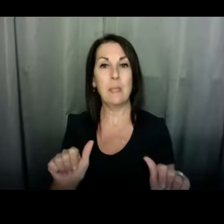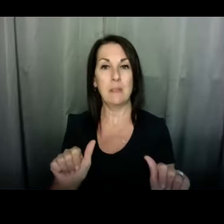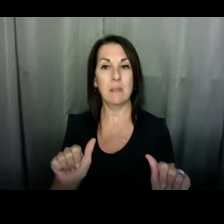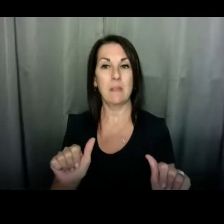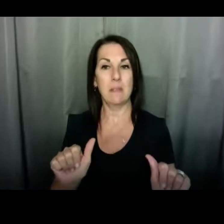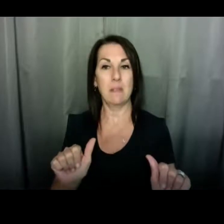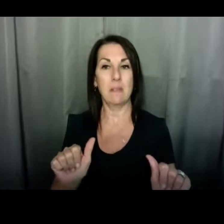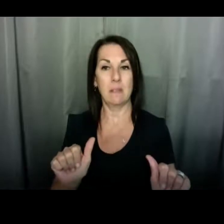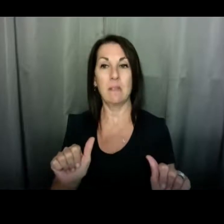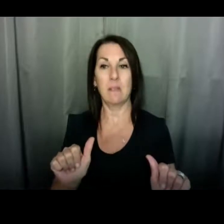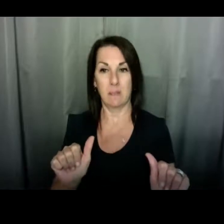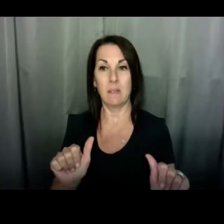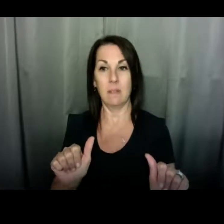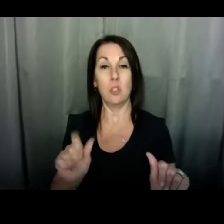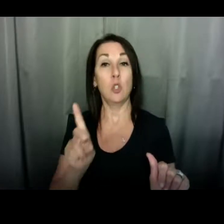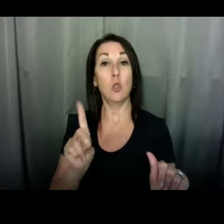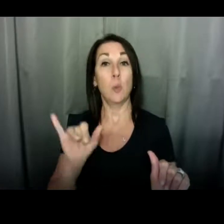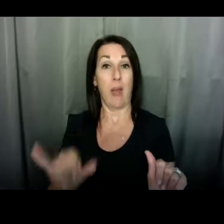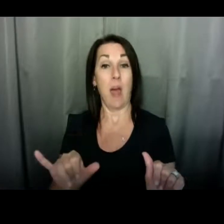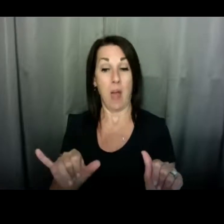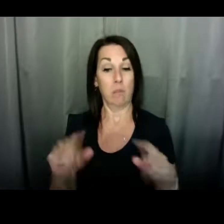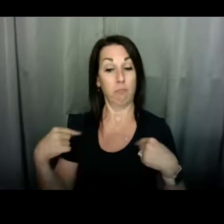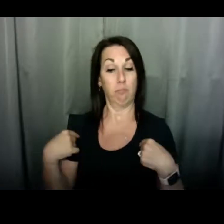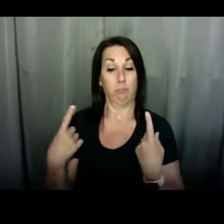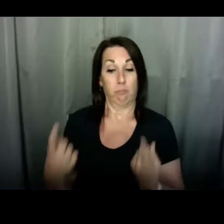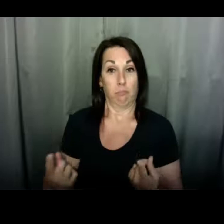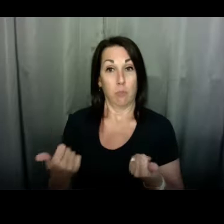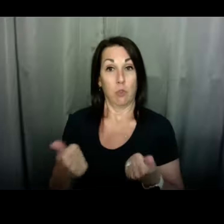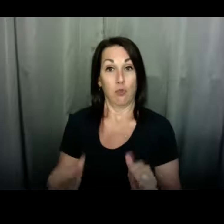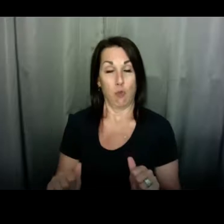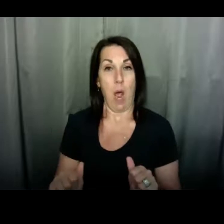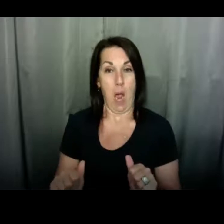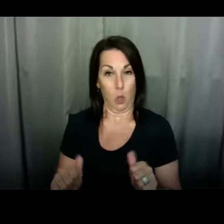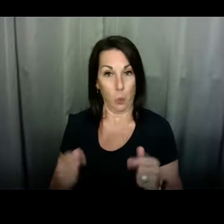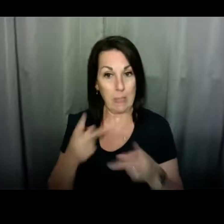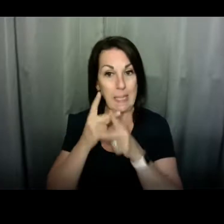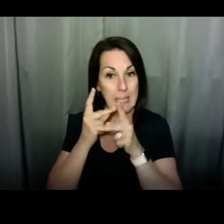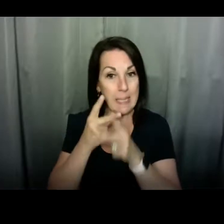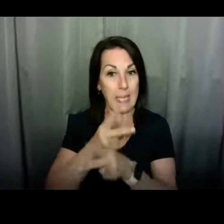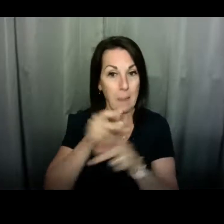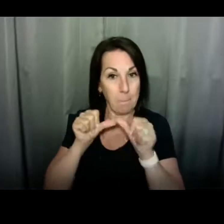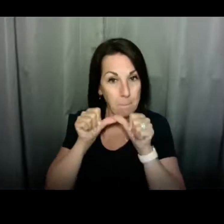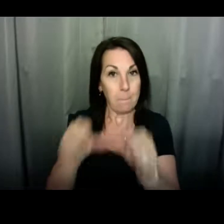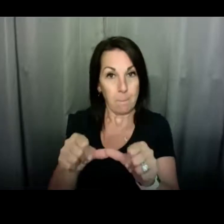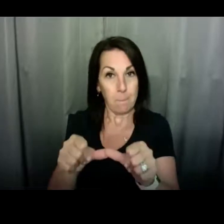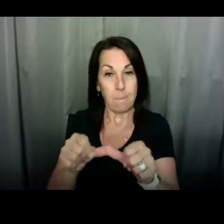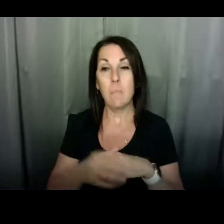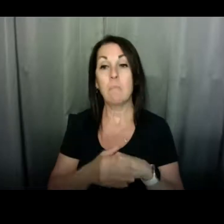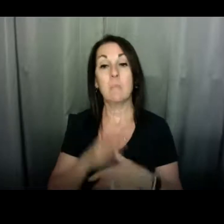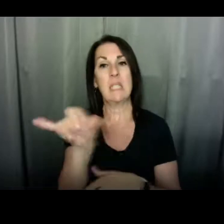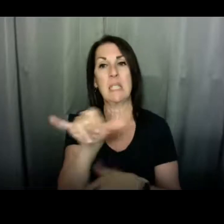this. We have been doing, and we're going to carry on doing it. We've also done the same thing in